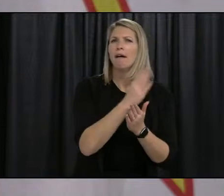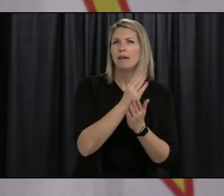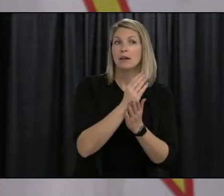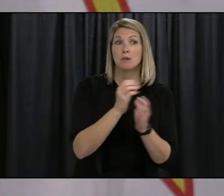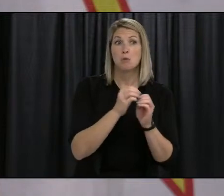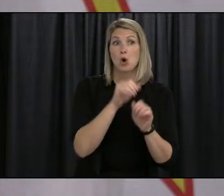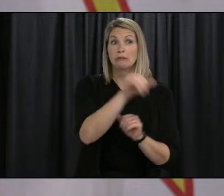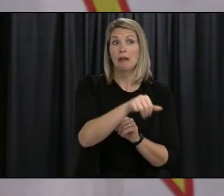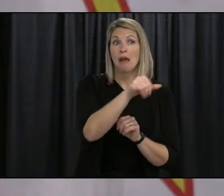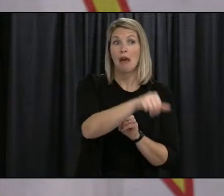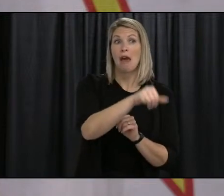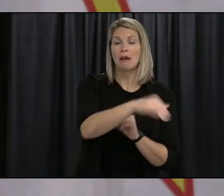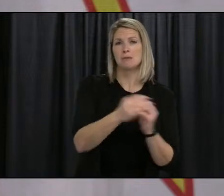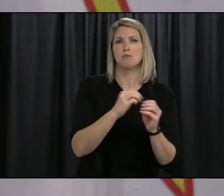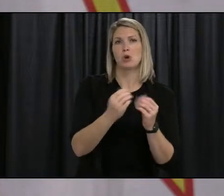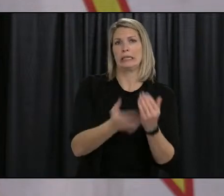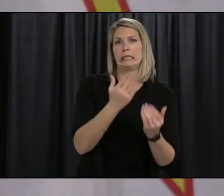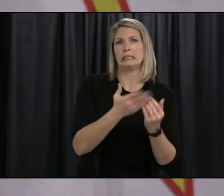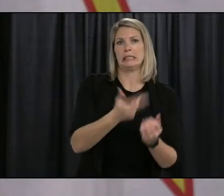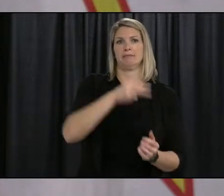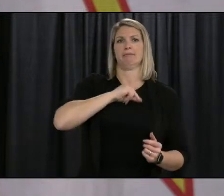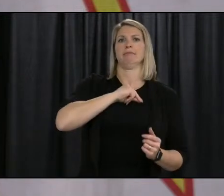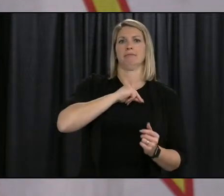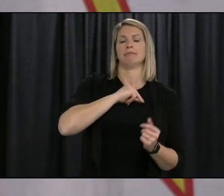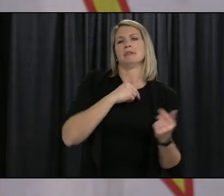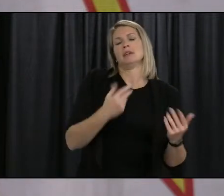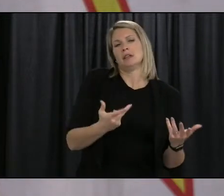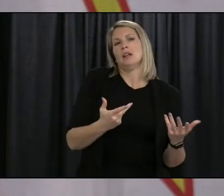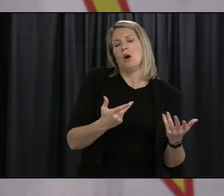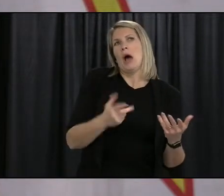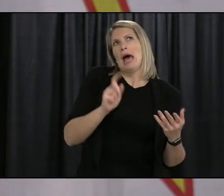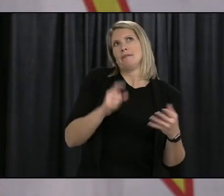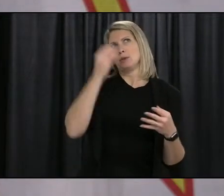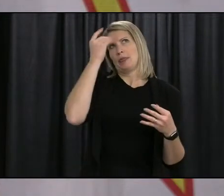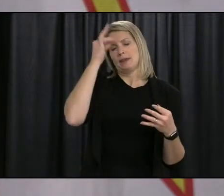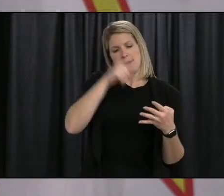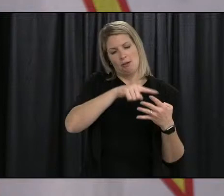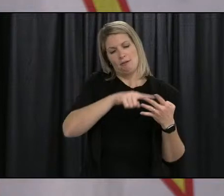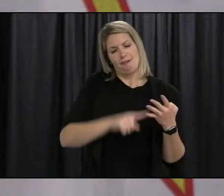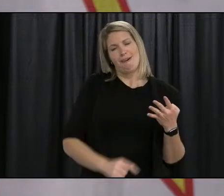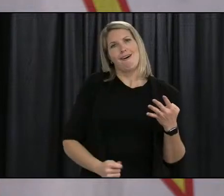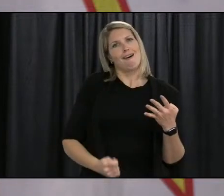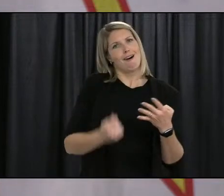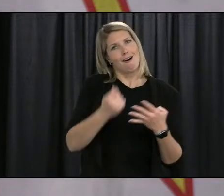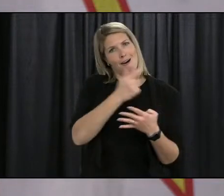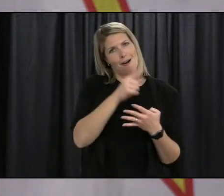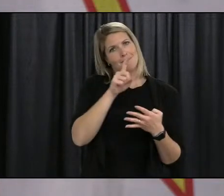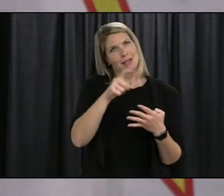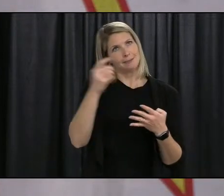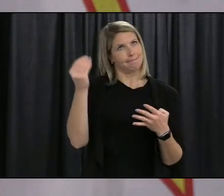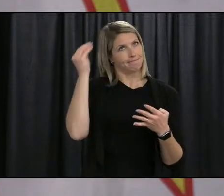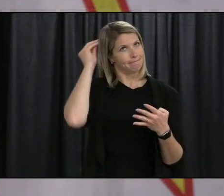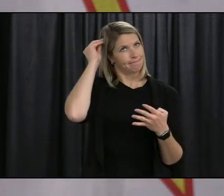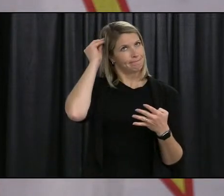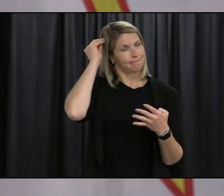there is for contracting or spreading COVID-19. So you need to consider all of those things, but also,